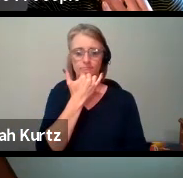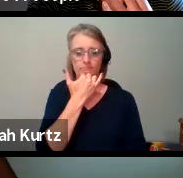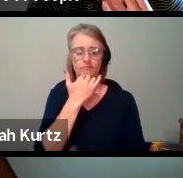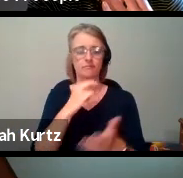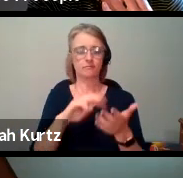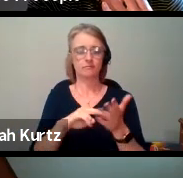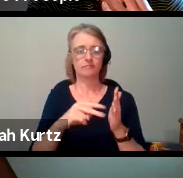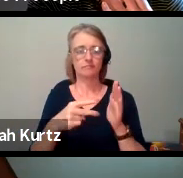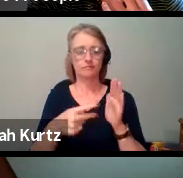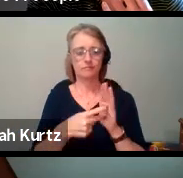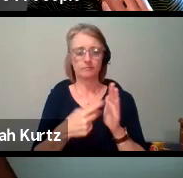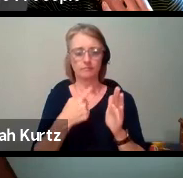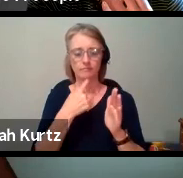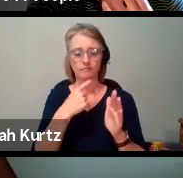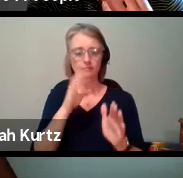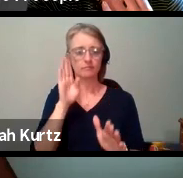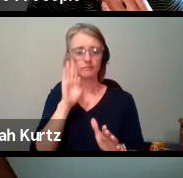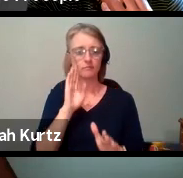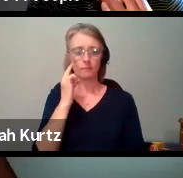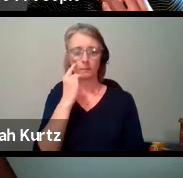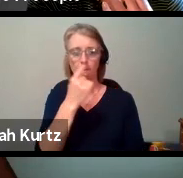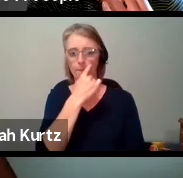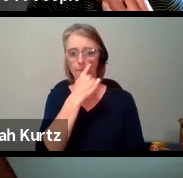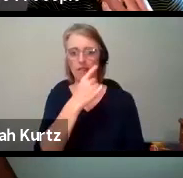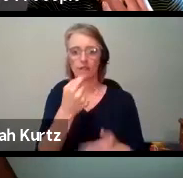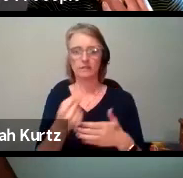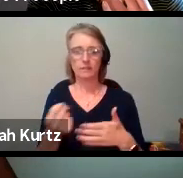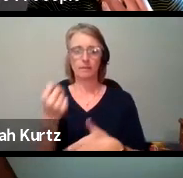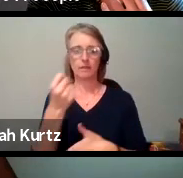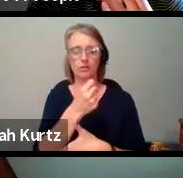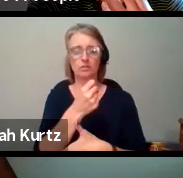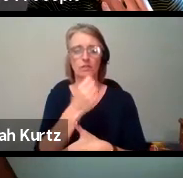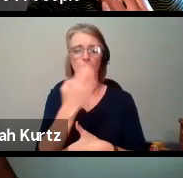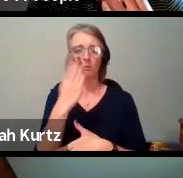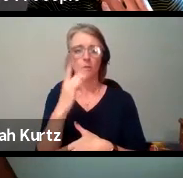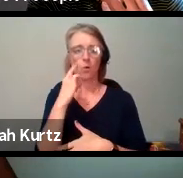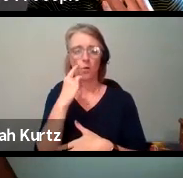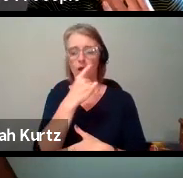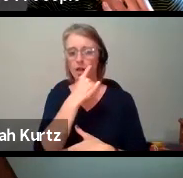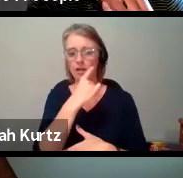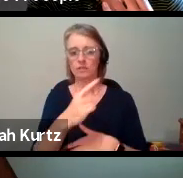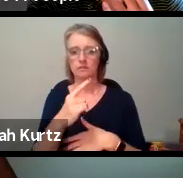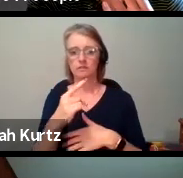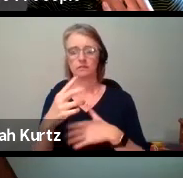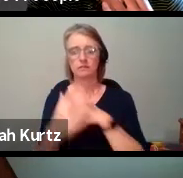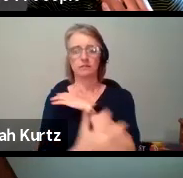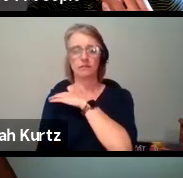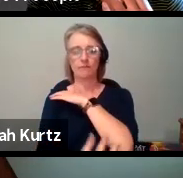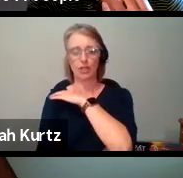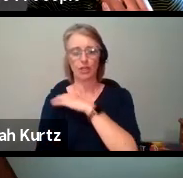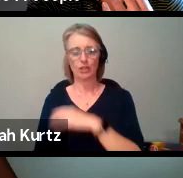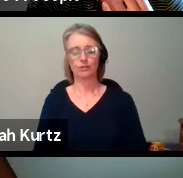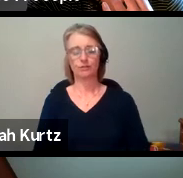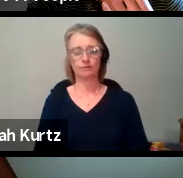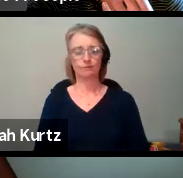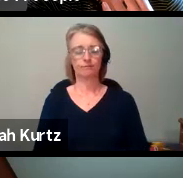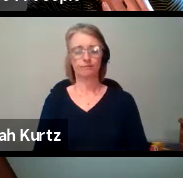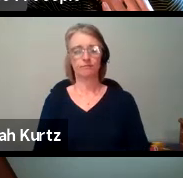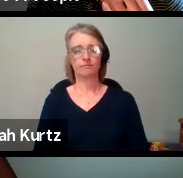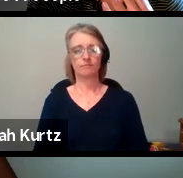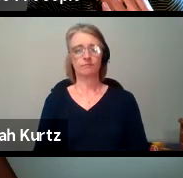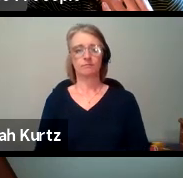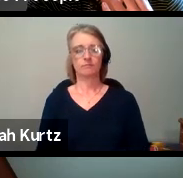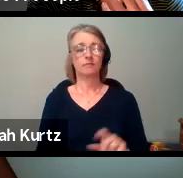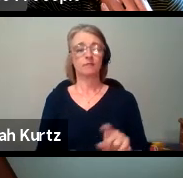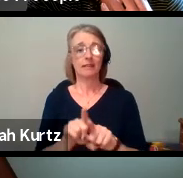say it was the brown eyes that was superior and the blue eyes were inferior. Just like